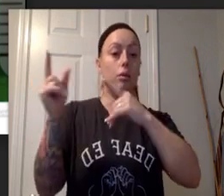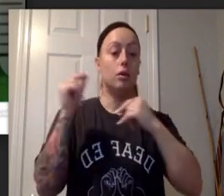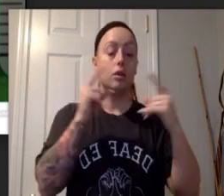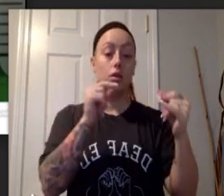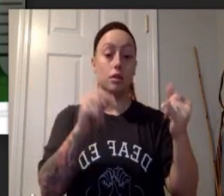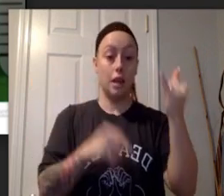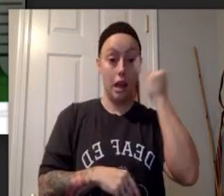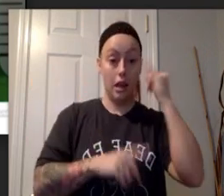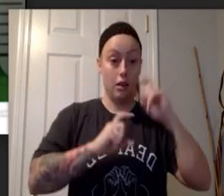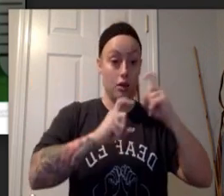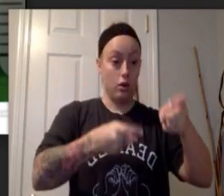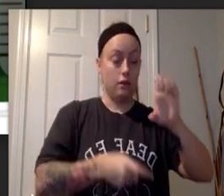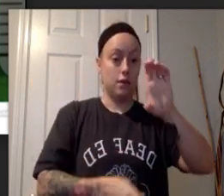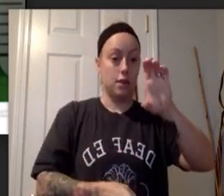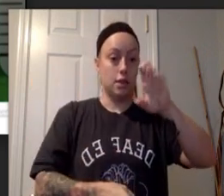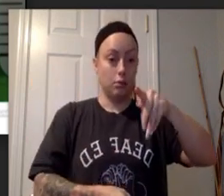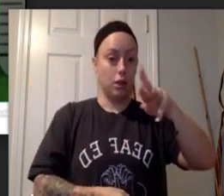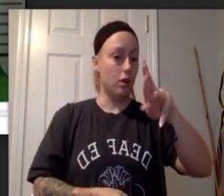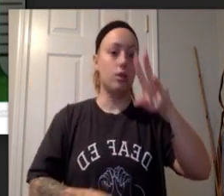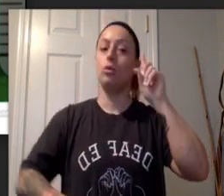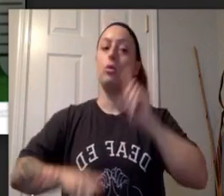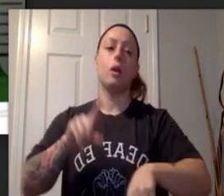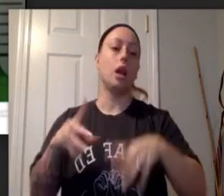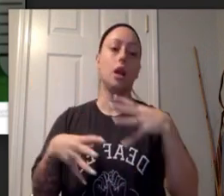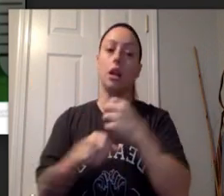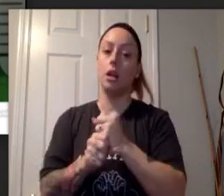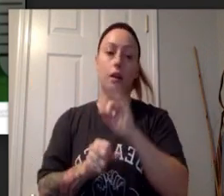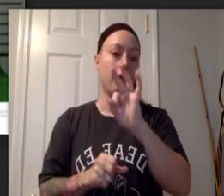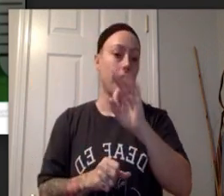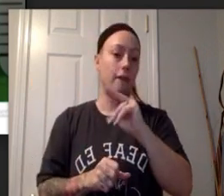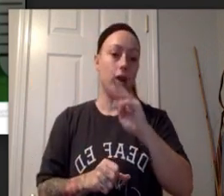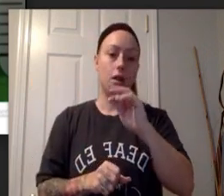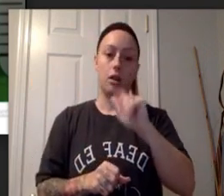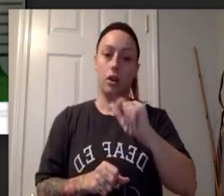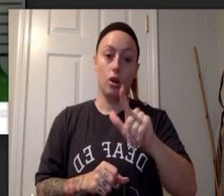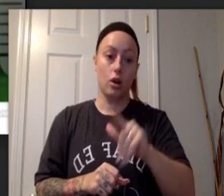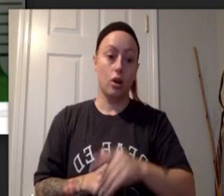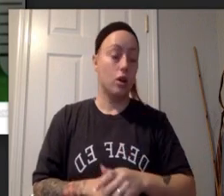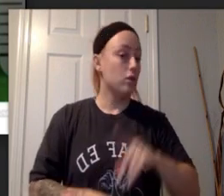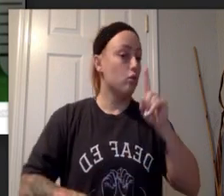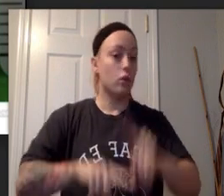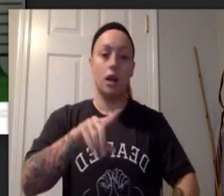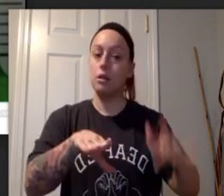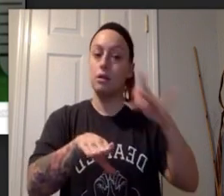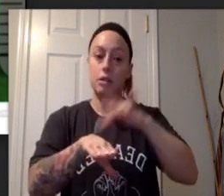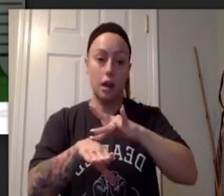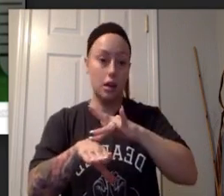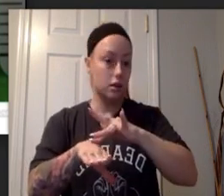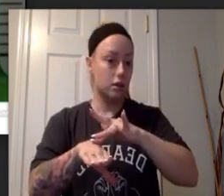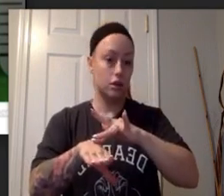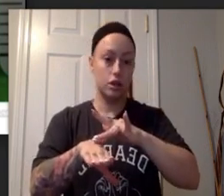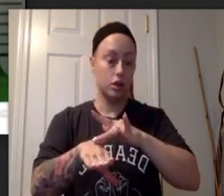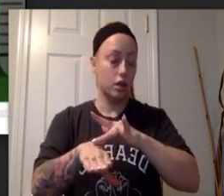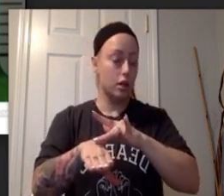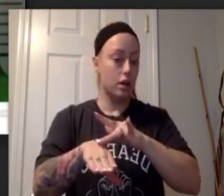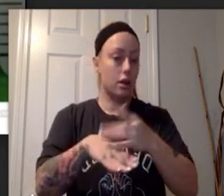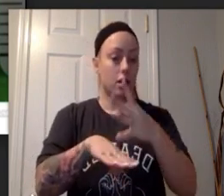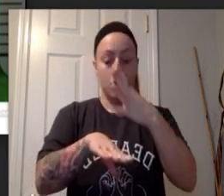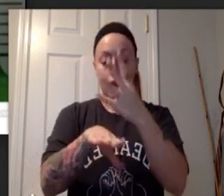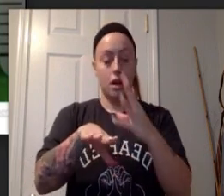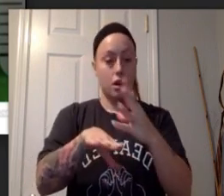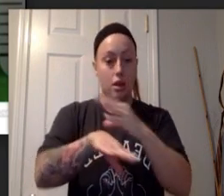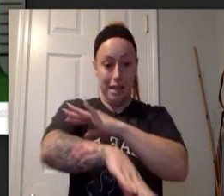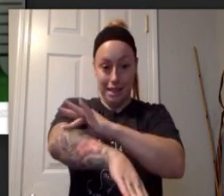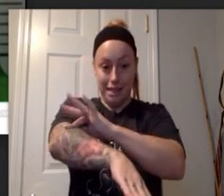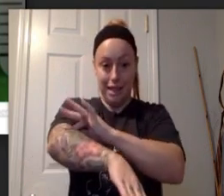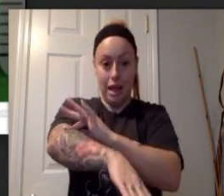cannot contaminate yourself with fentanyl that way. You cannot touch fentanyl and absorb it. I was delighted to attend a conference